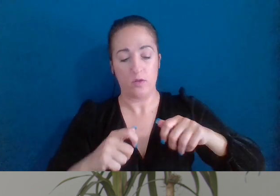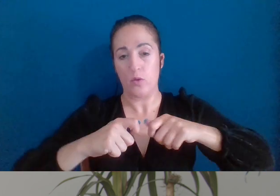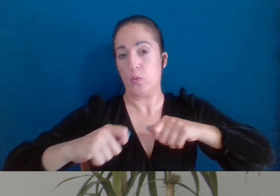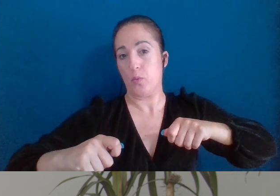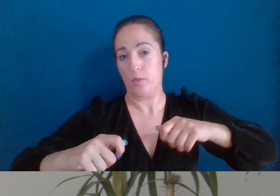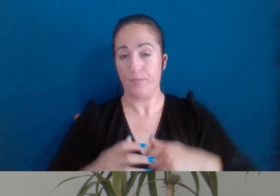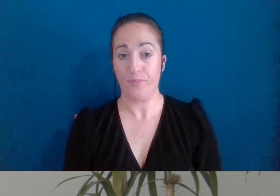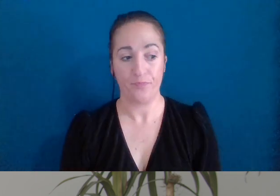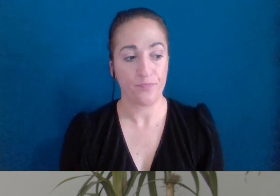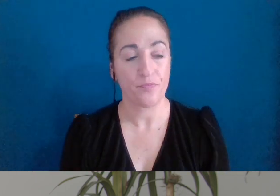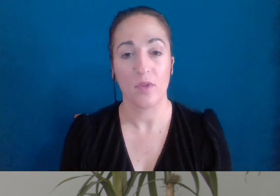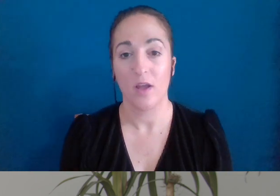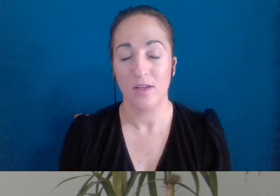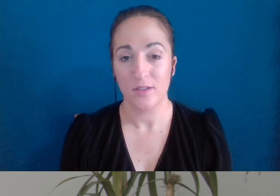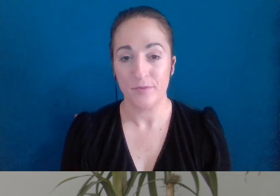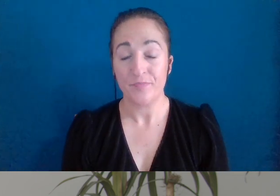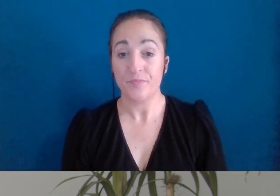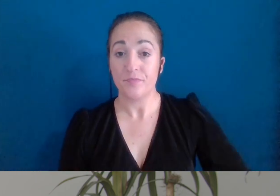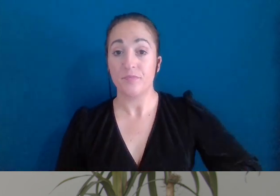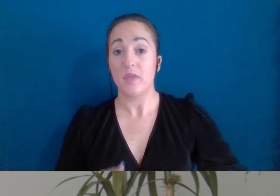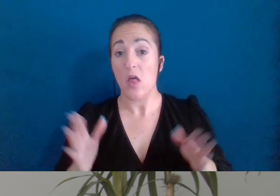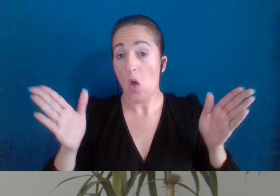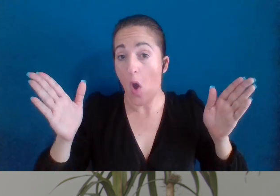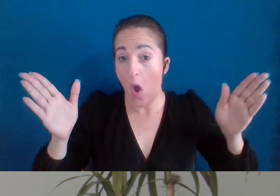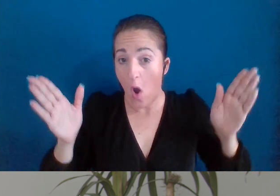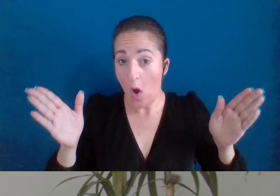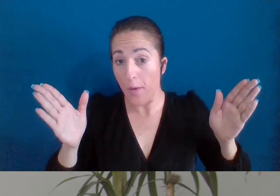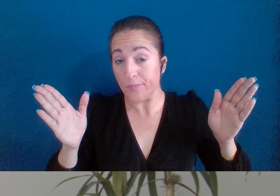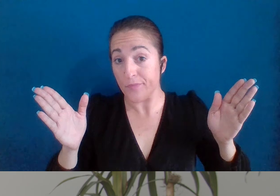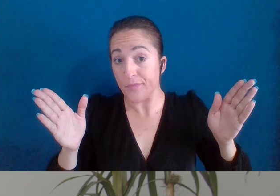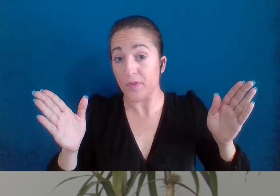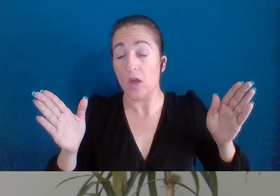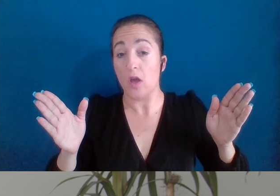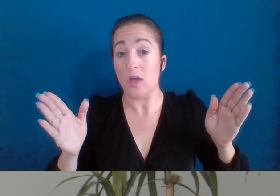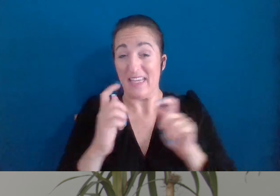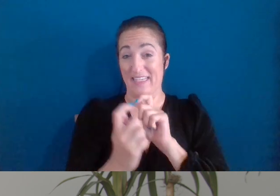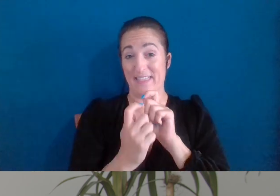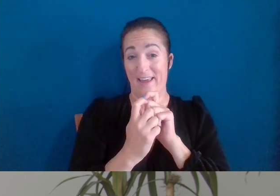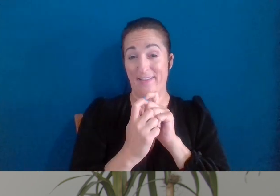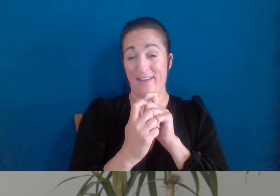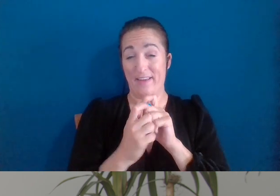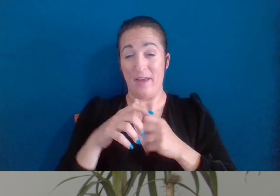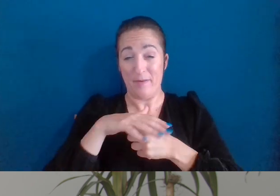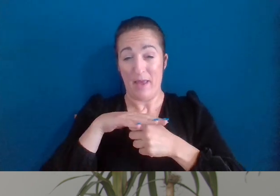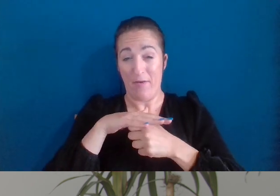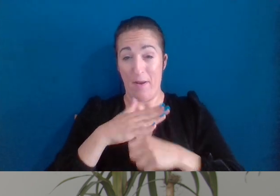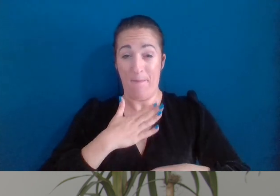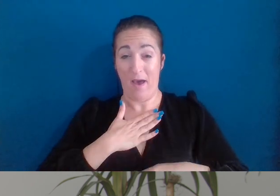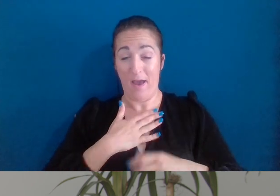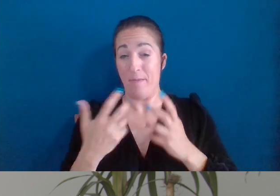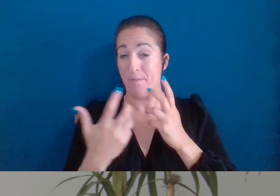And you don't have to put the arms where I put the arms. You can really put them in any way.